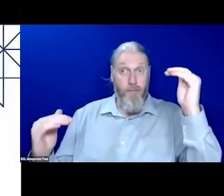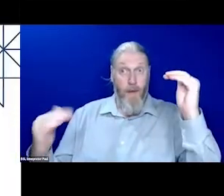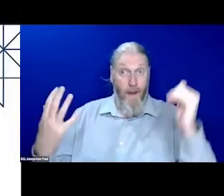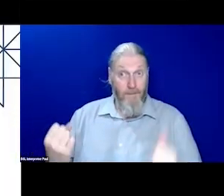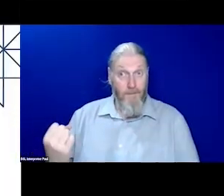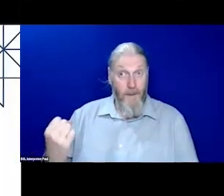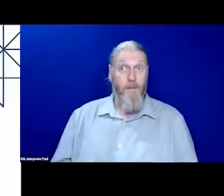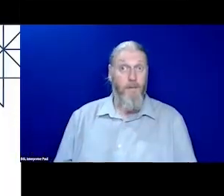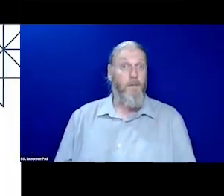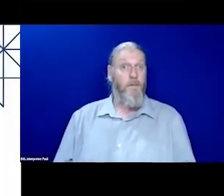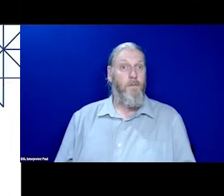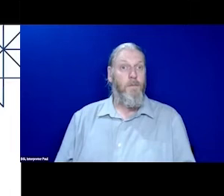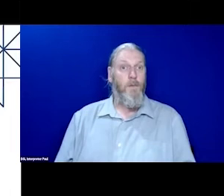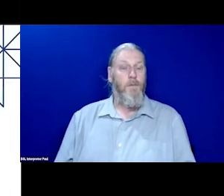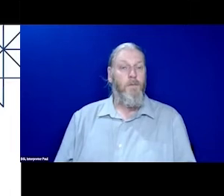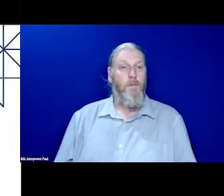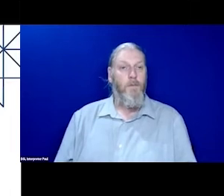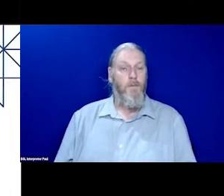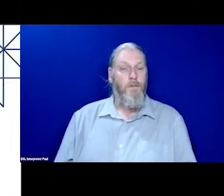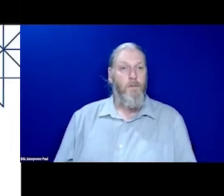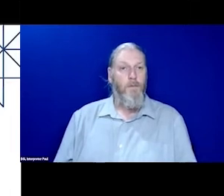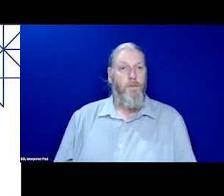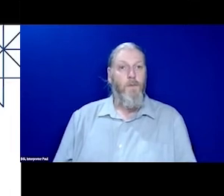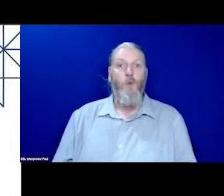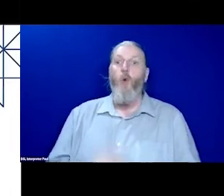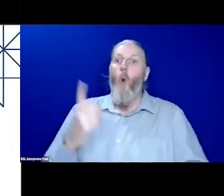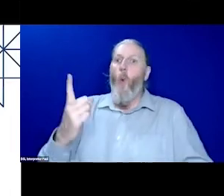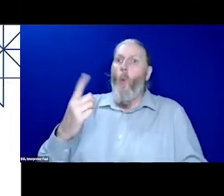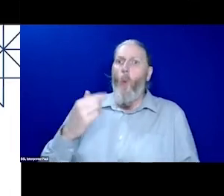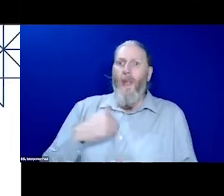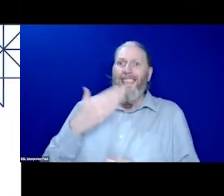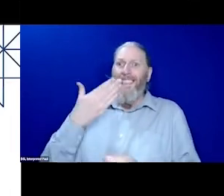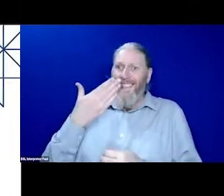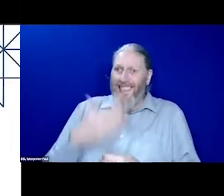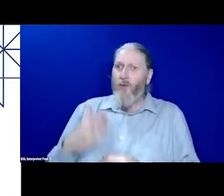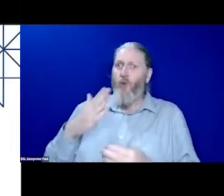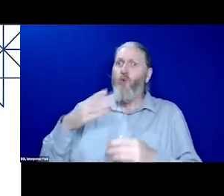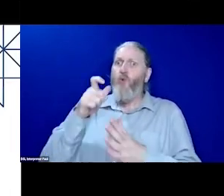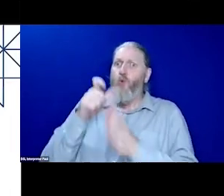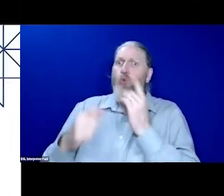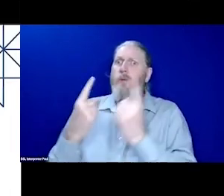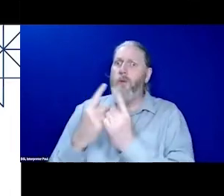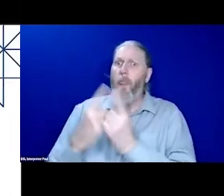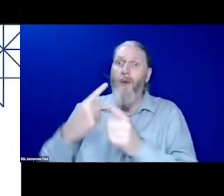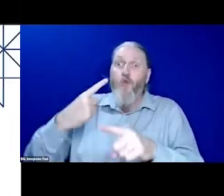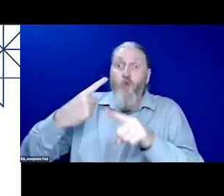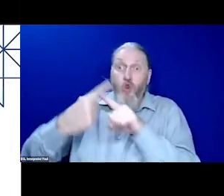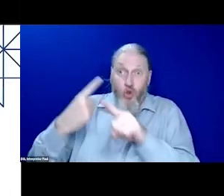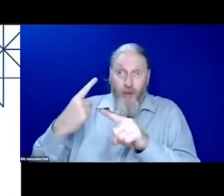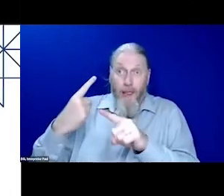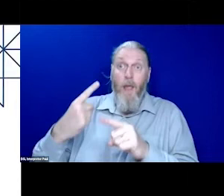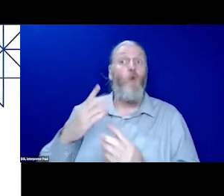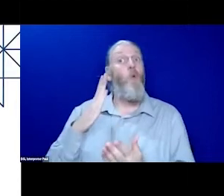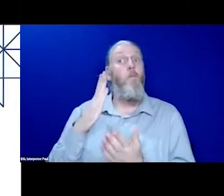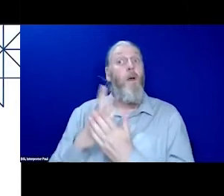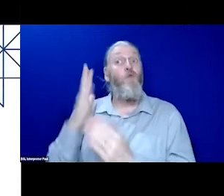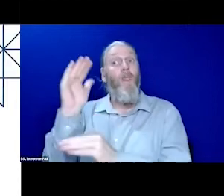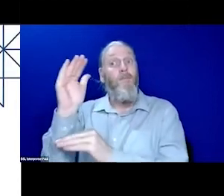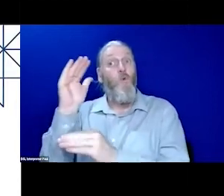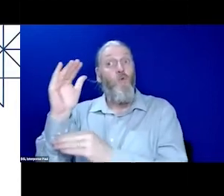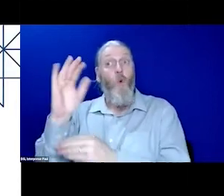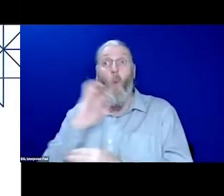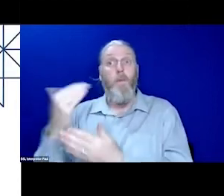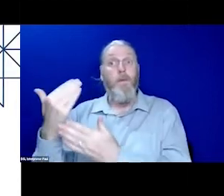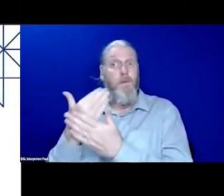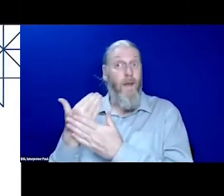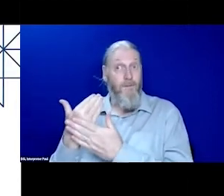So beyond needing climate action urgently to safeguard a livable future for children and young people, this climate